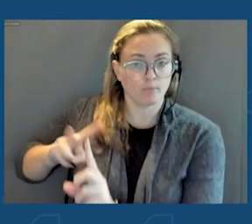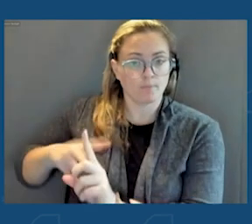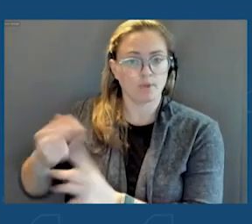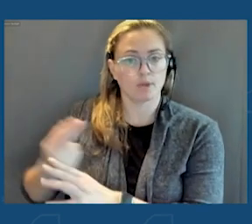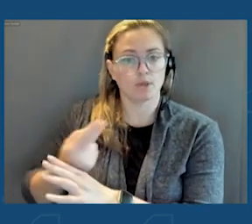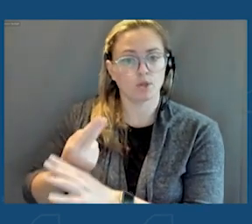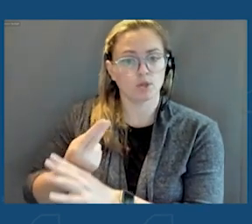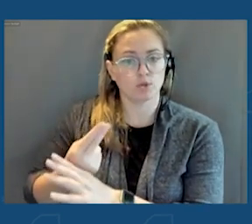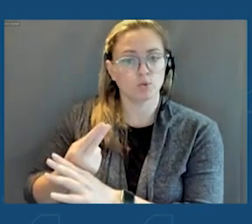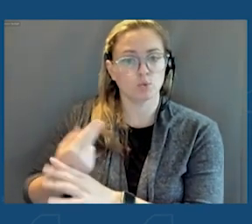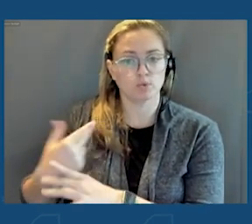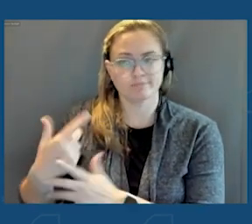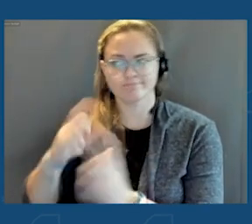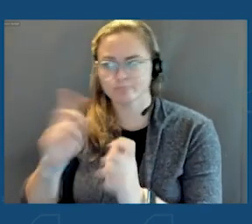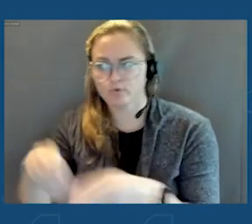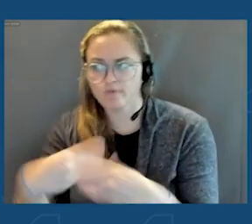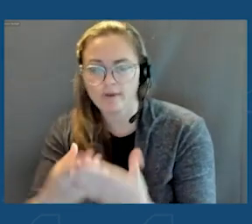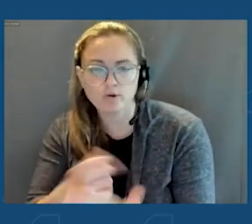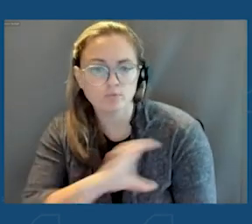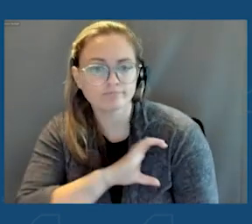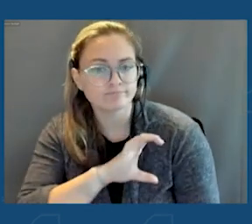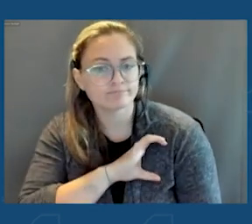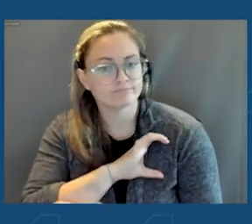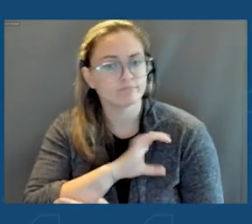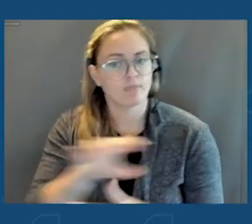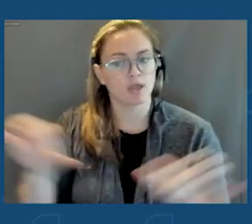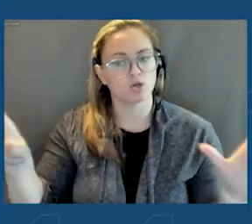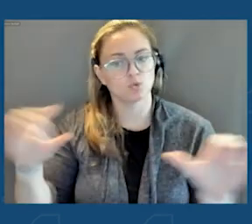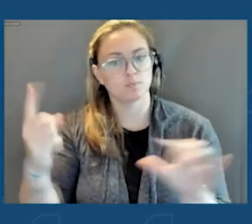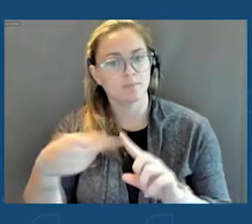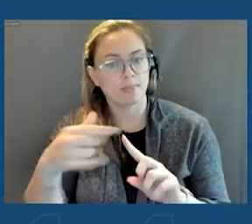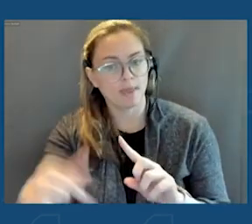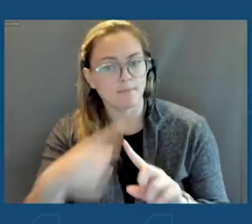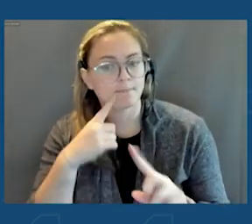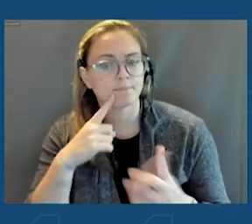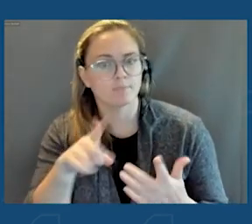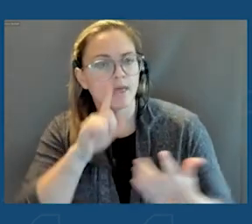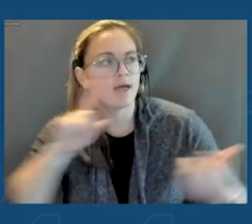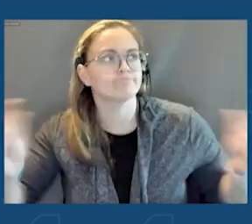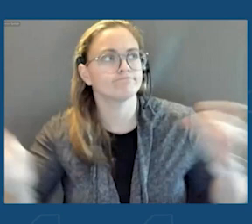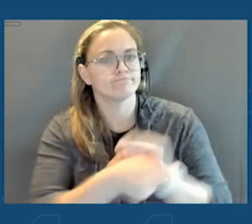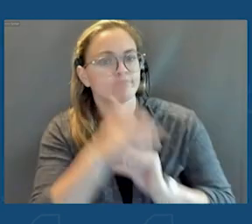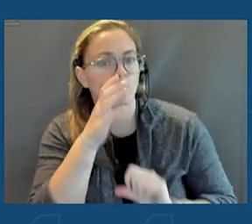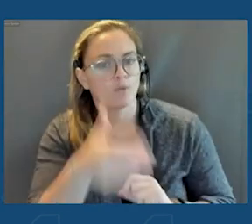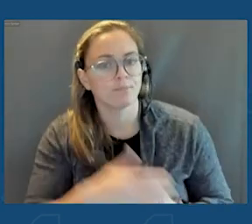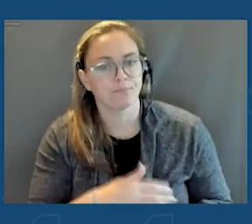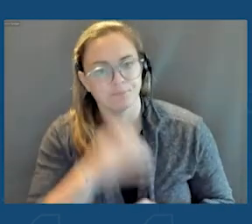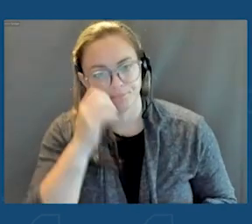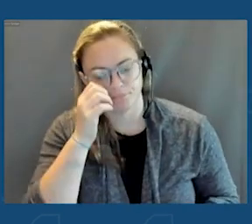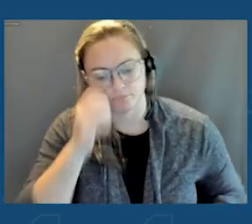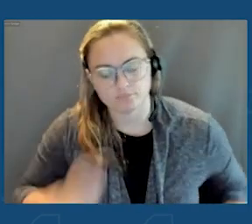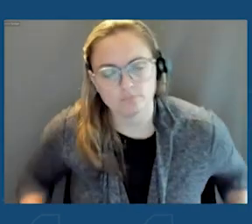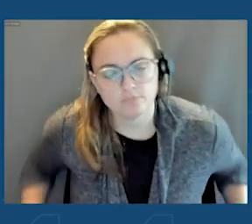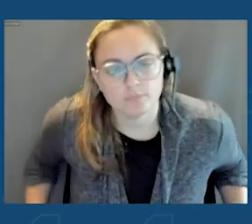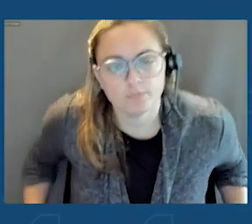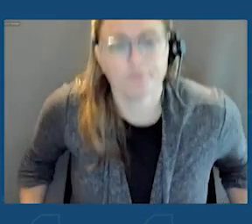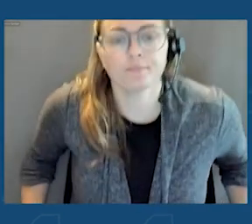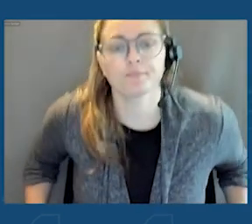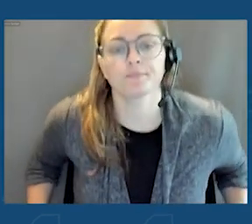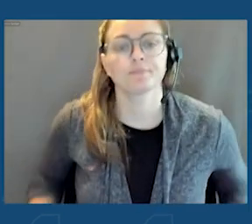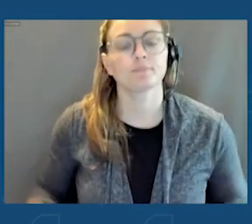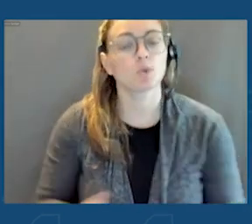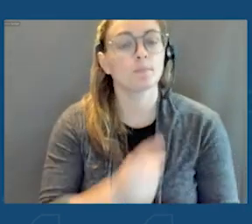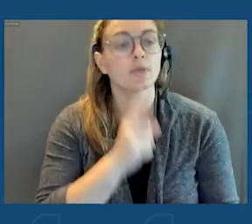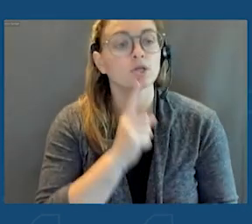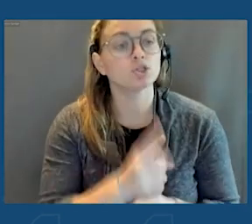law enforcement who can take action, that is how we're making a profound difference. And we also want to make sure that mental